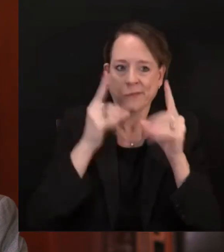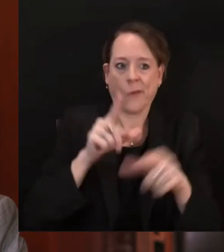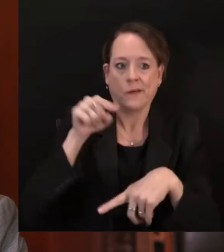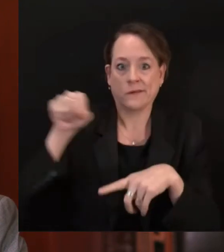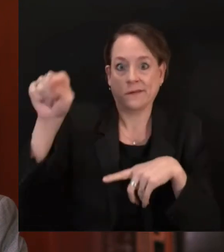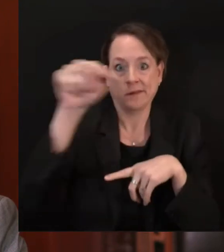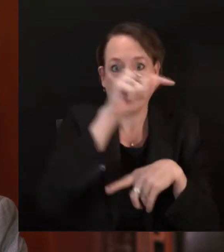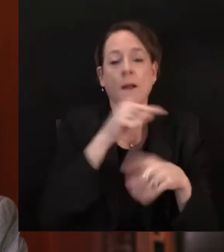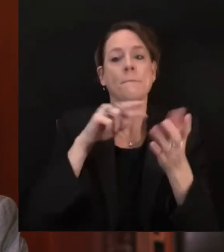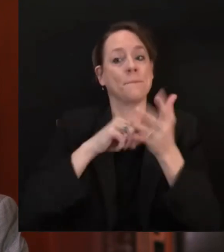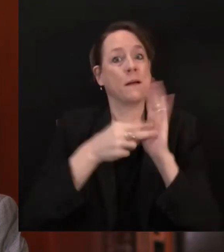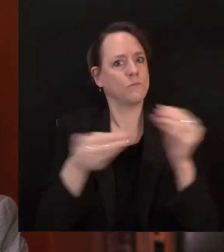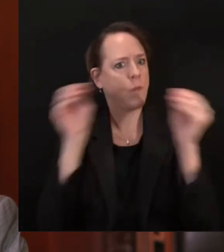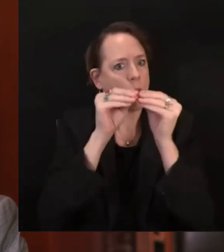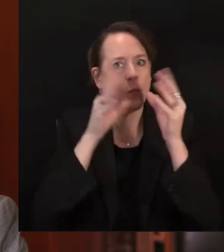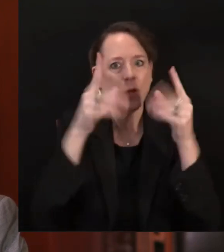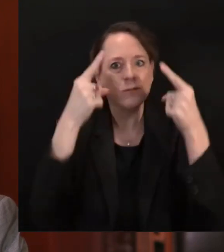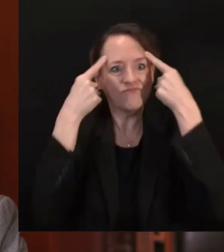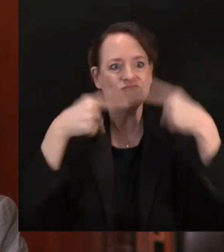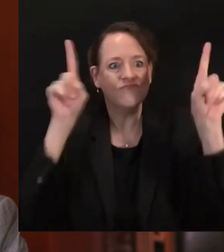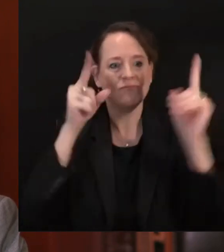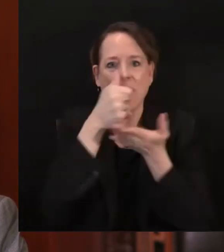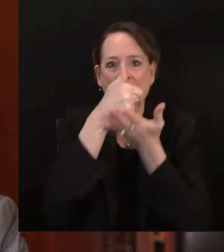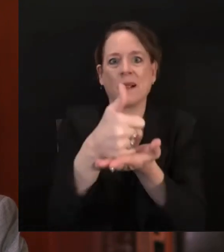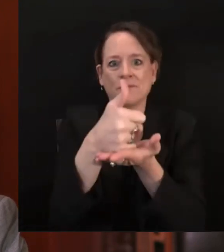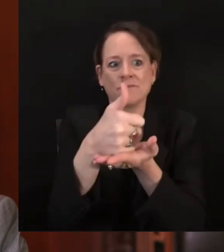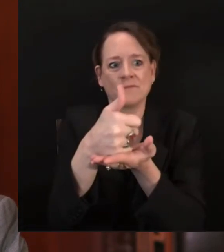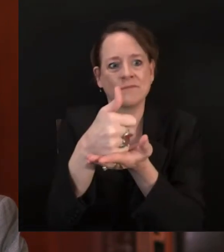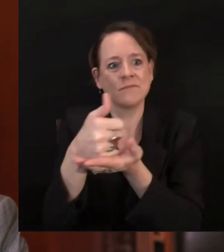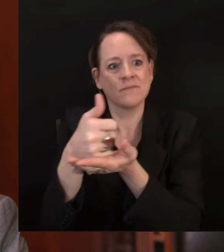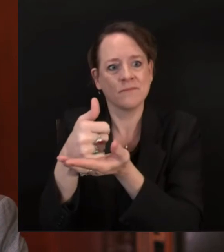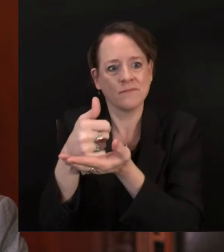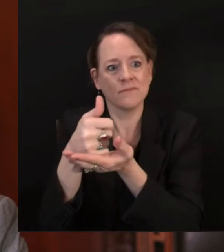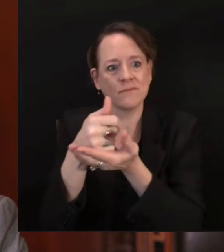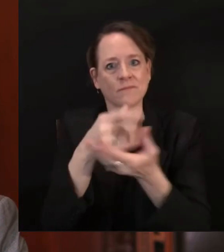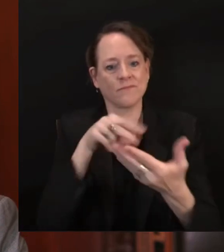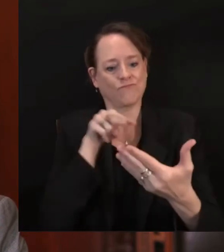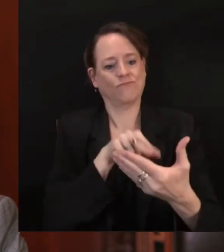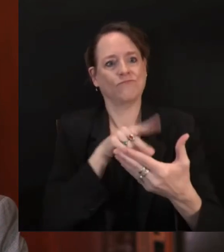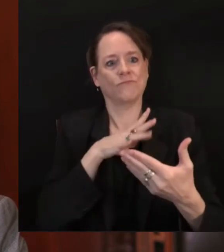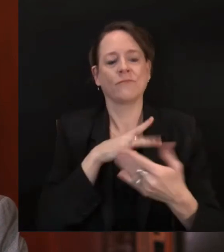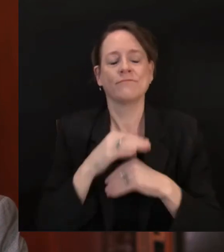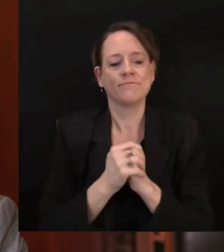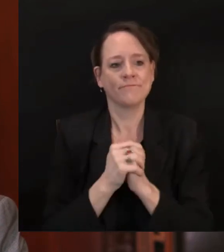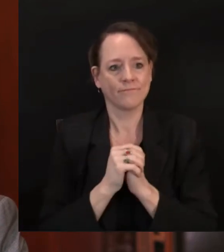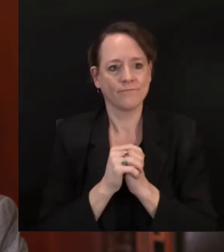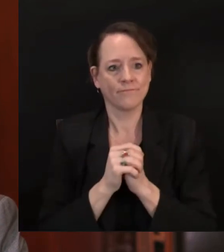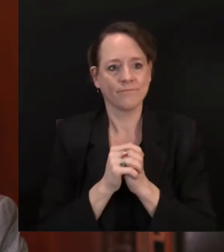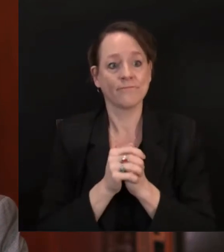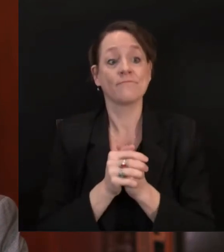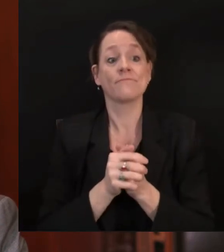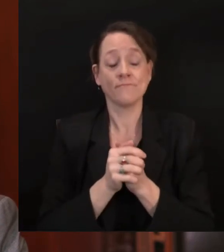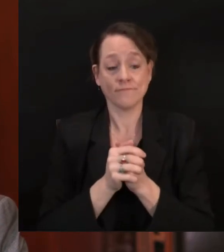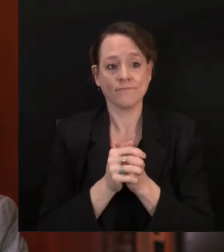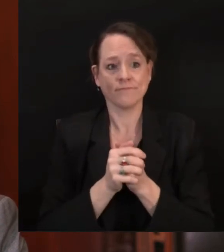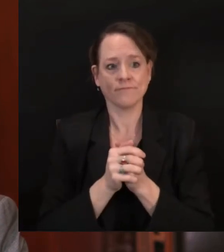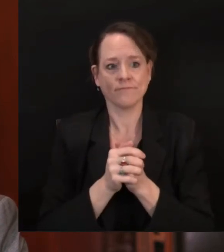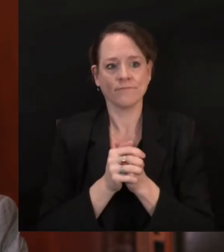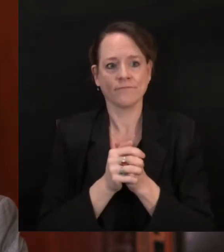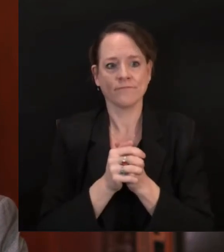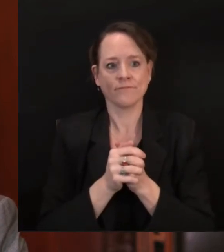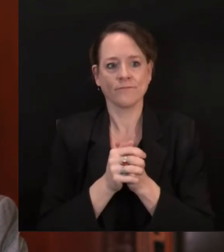your device. And we announced today that testing will be even easier with the addition of the Vault Medical